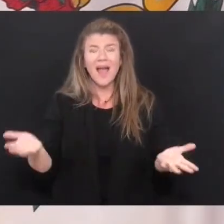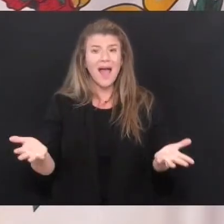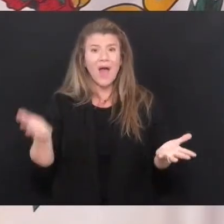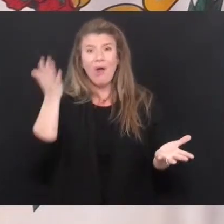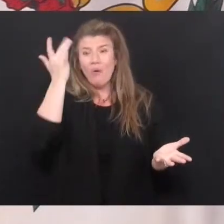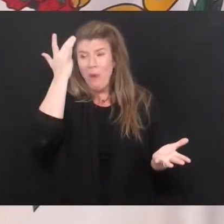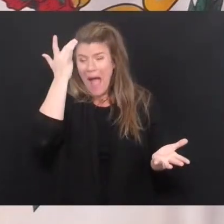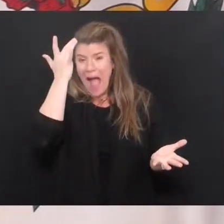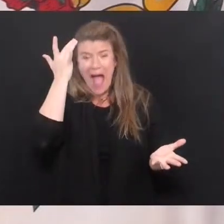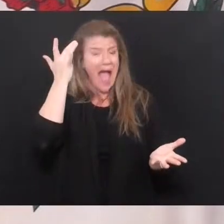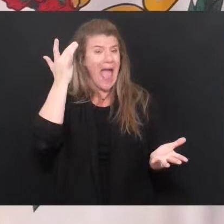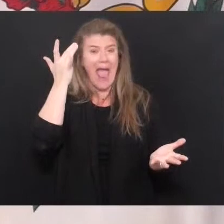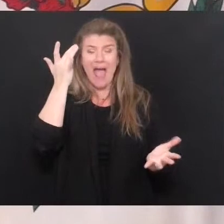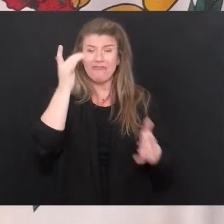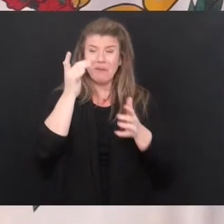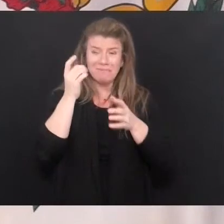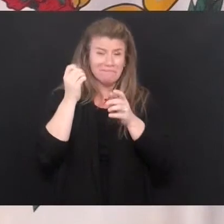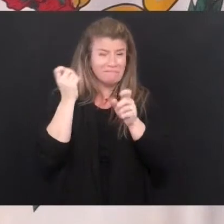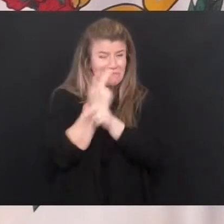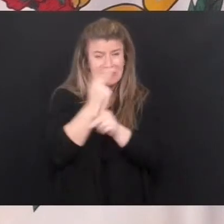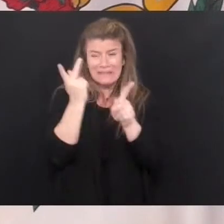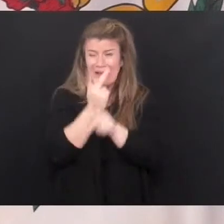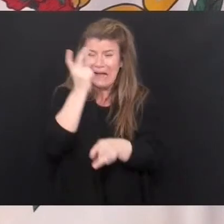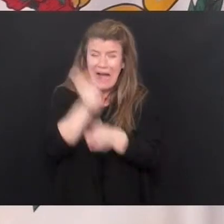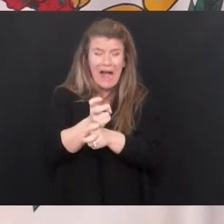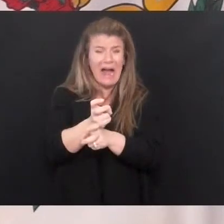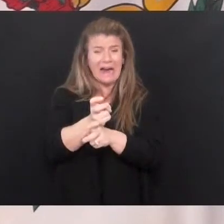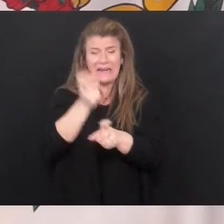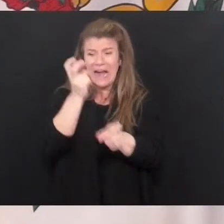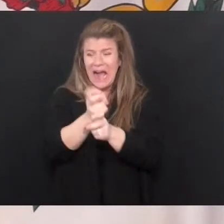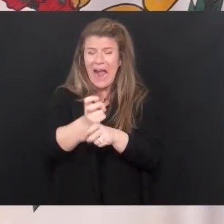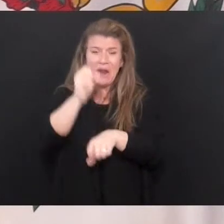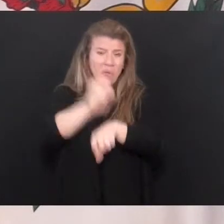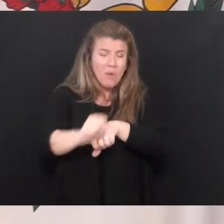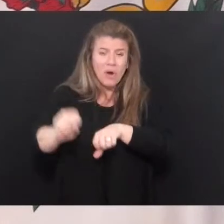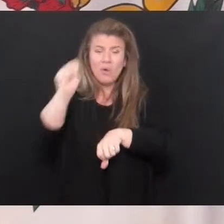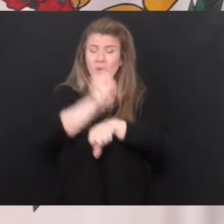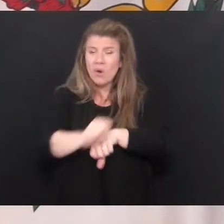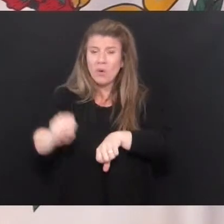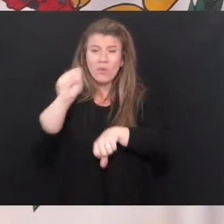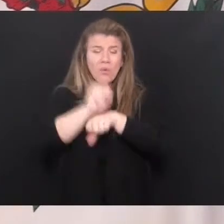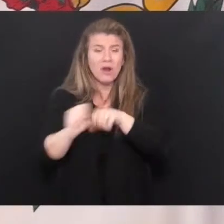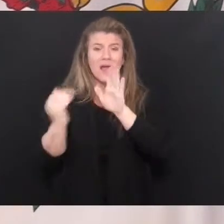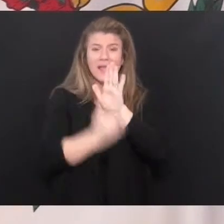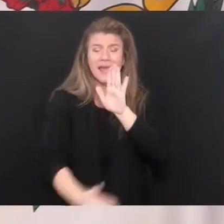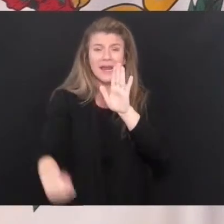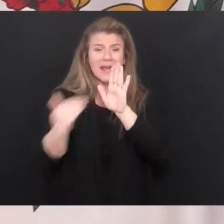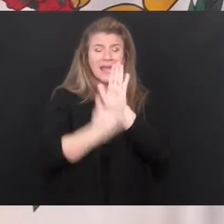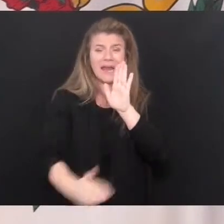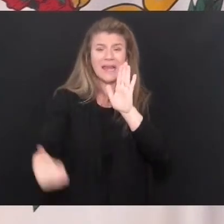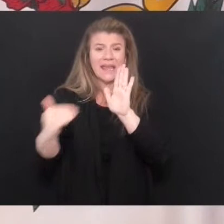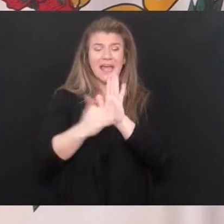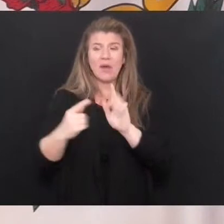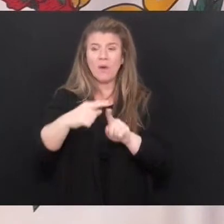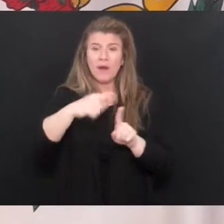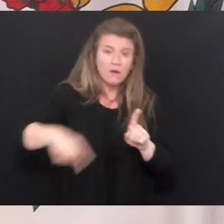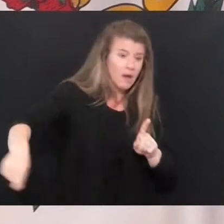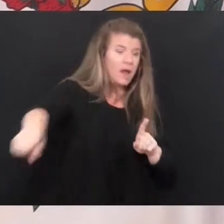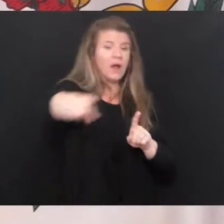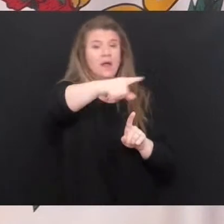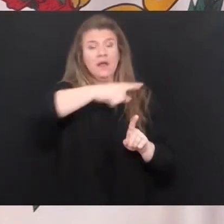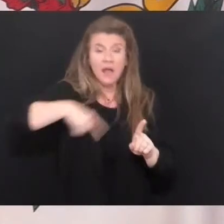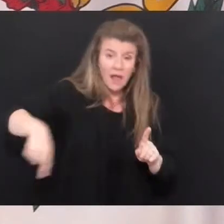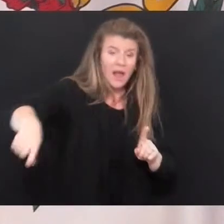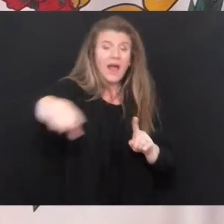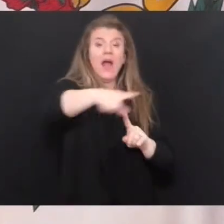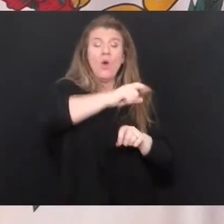world have we run so hard around the track over and over and over, and we've lapped the field,